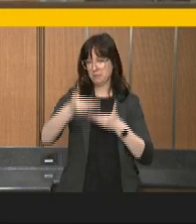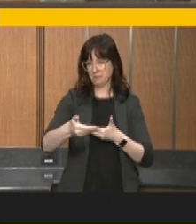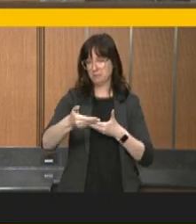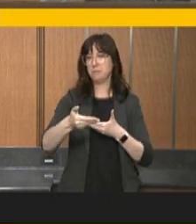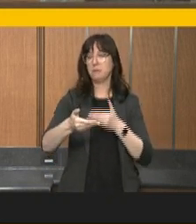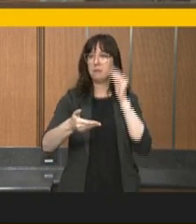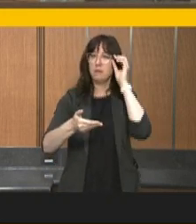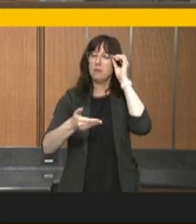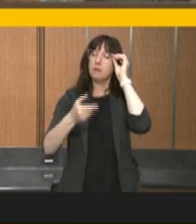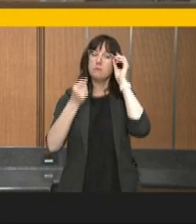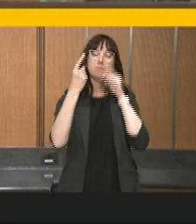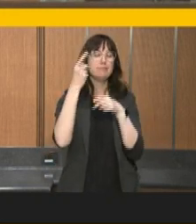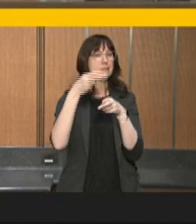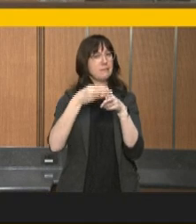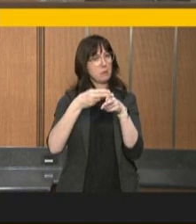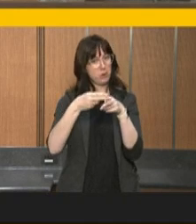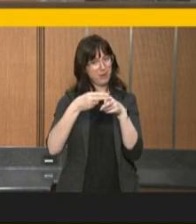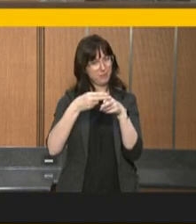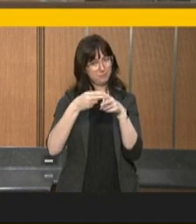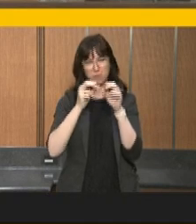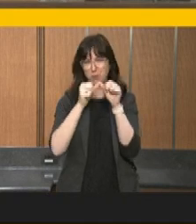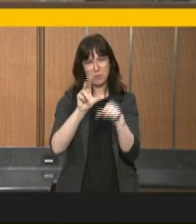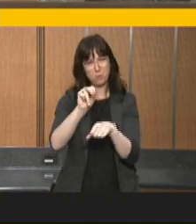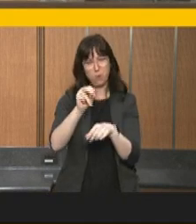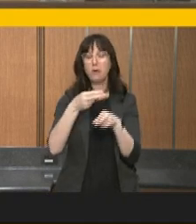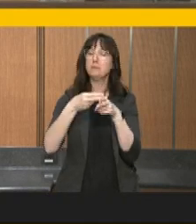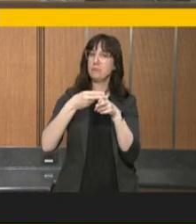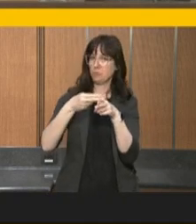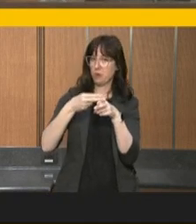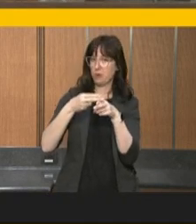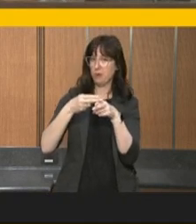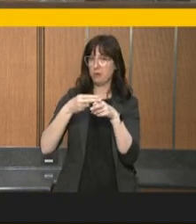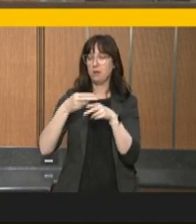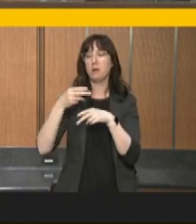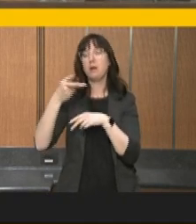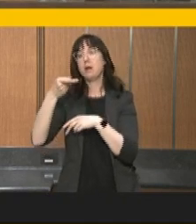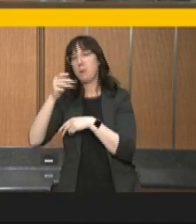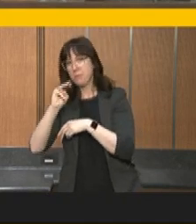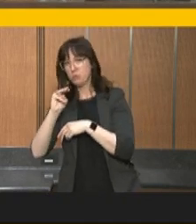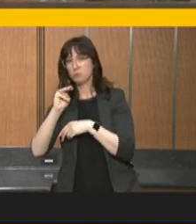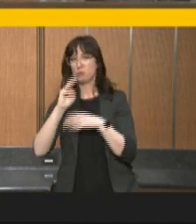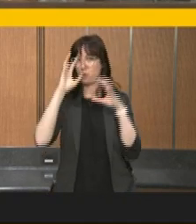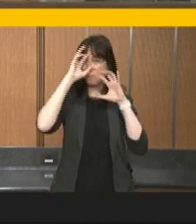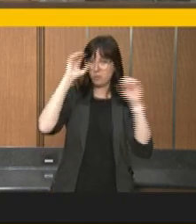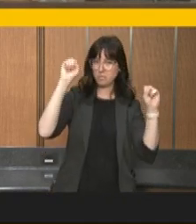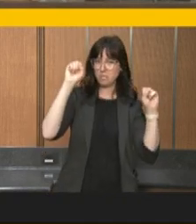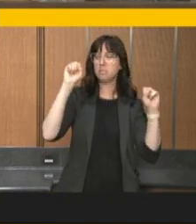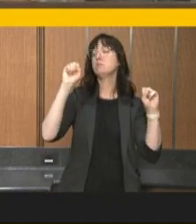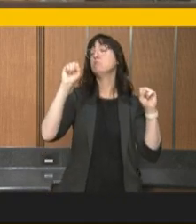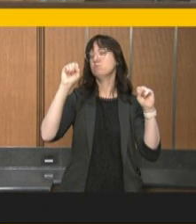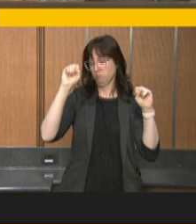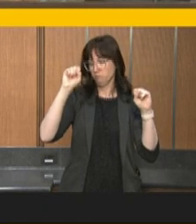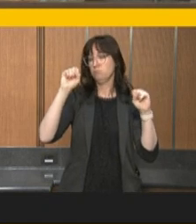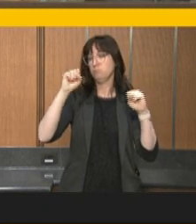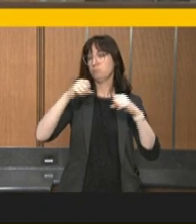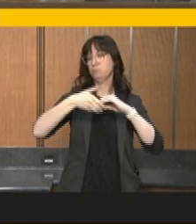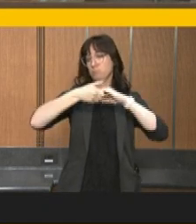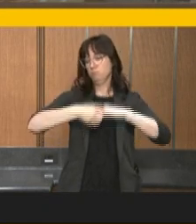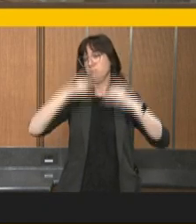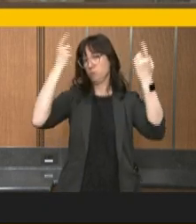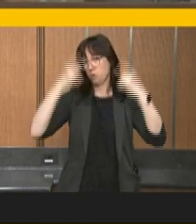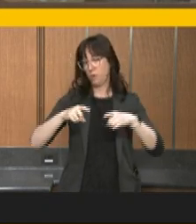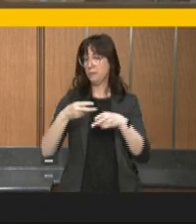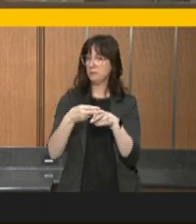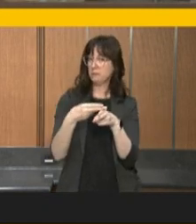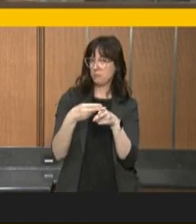a temporary situation, and the Prime Minister and the President were very clear between themselves that this is a temporary